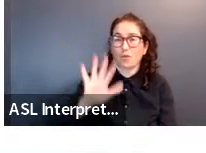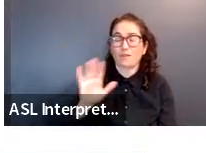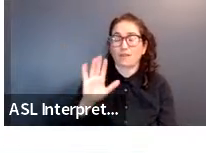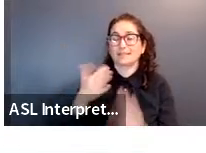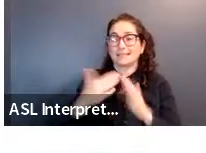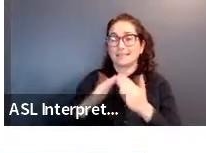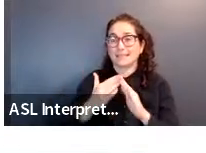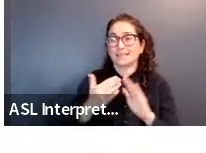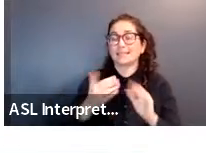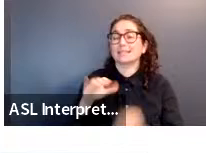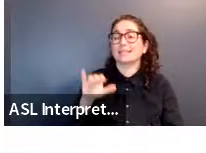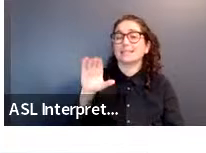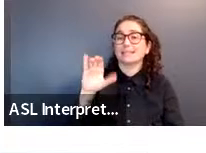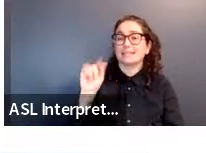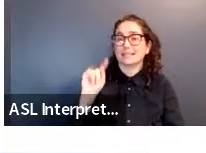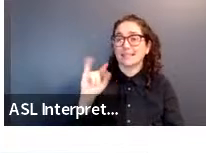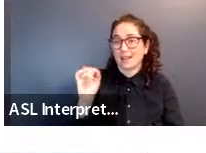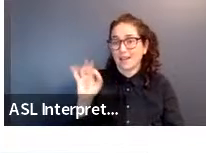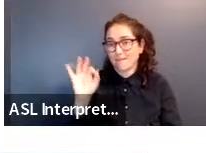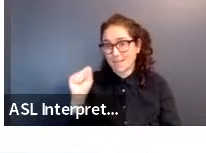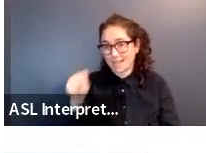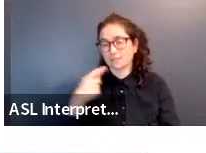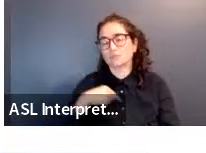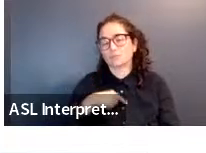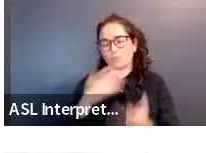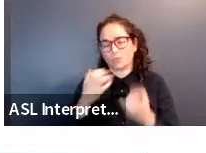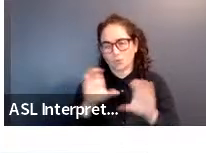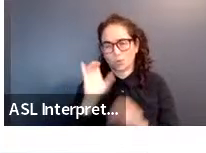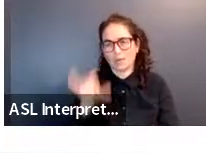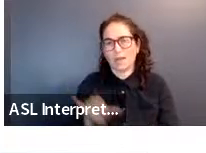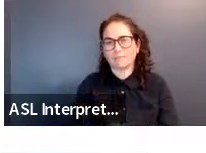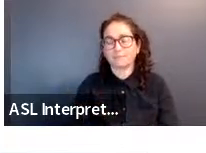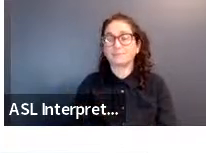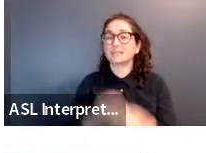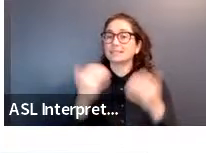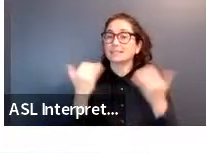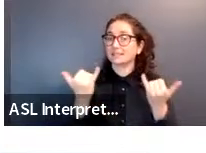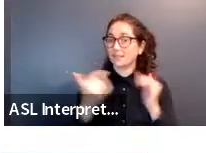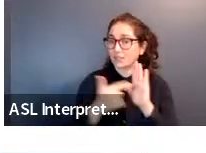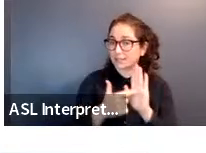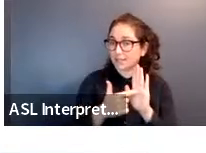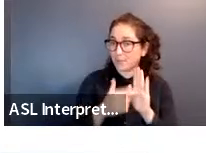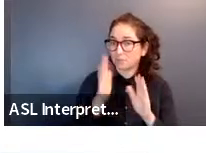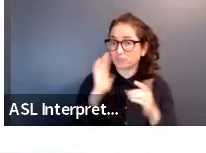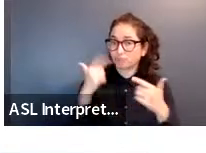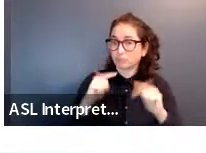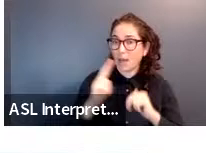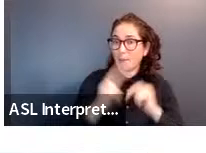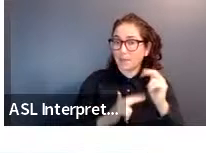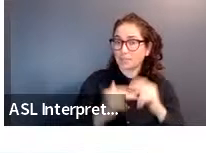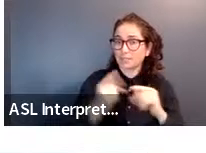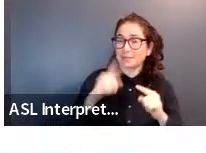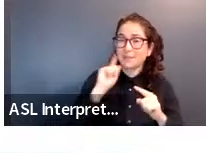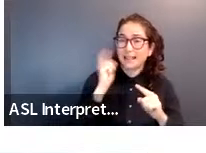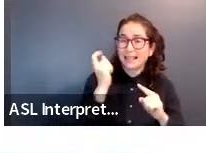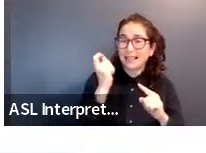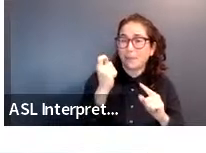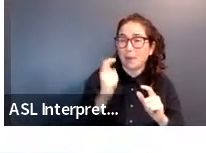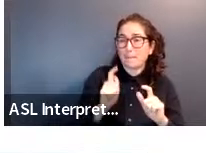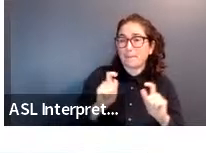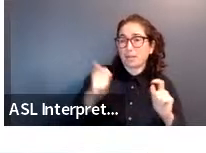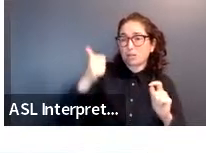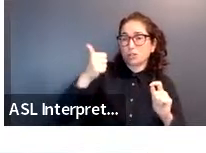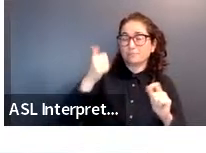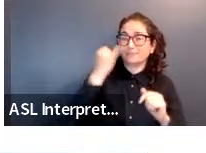City of Yes seeks to do just that. Today, for example, we allow buildings to be slightly bigger when